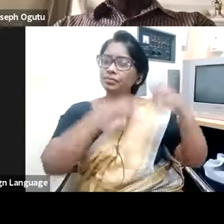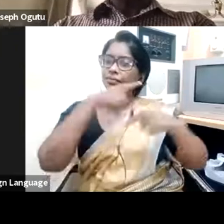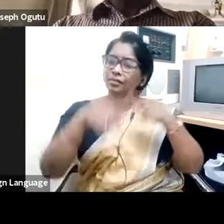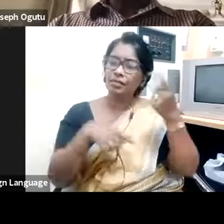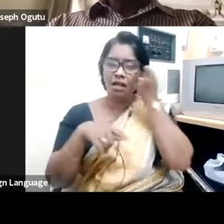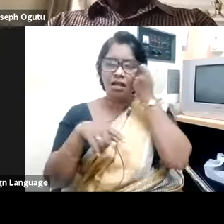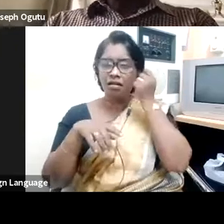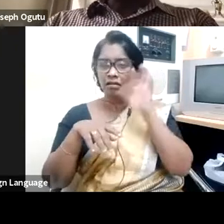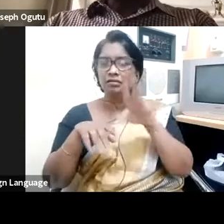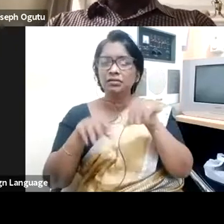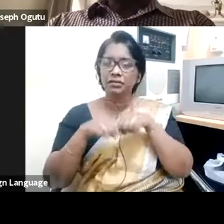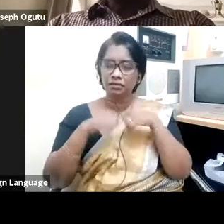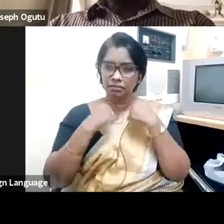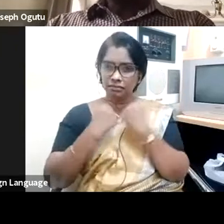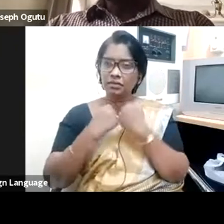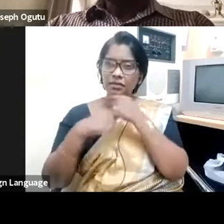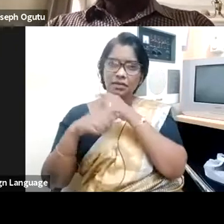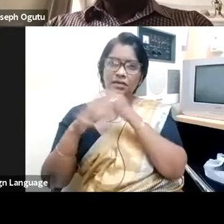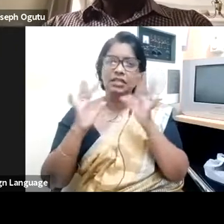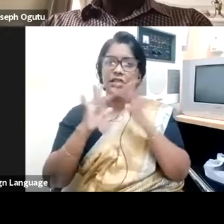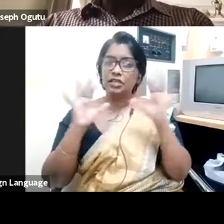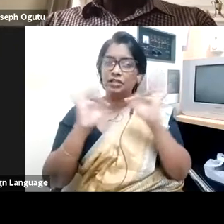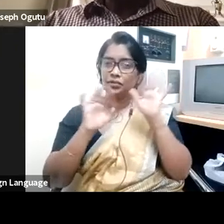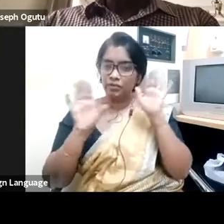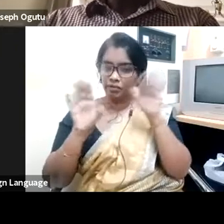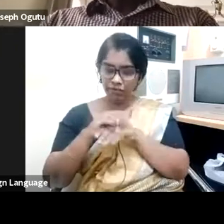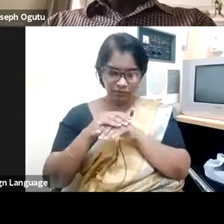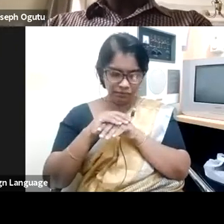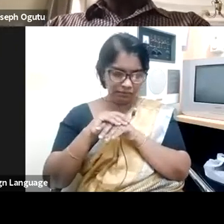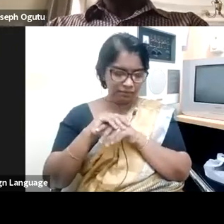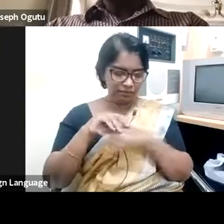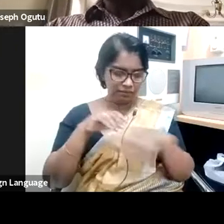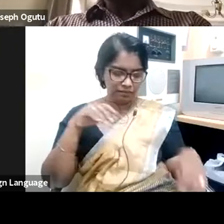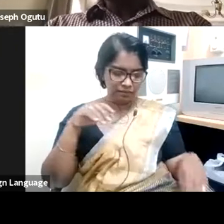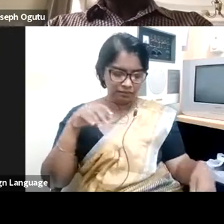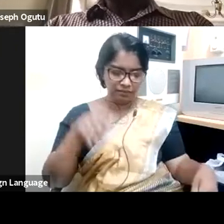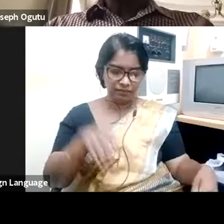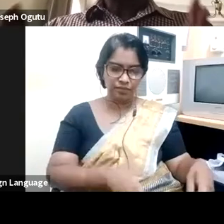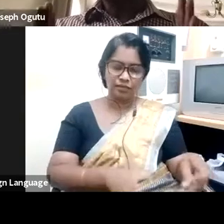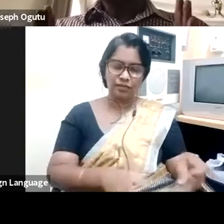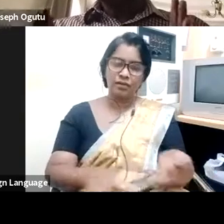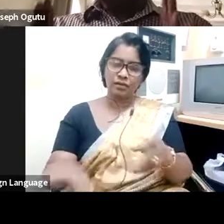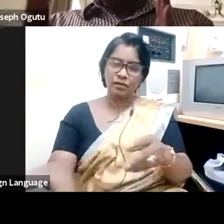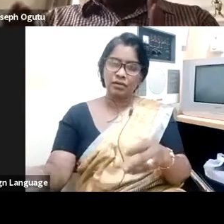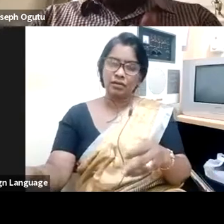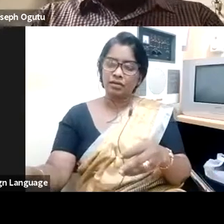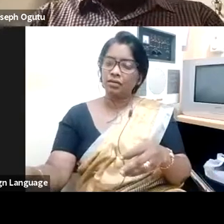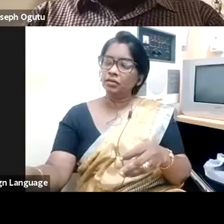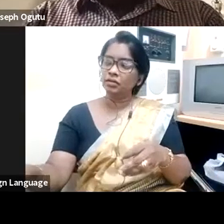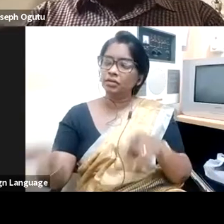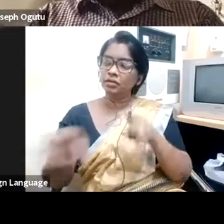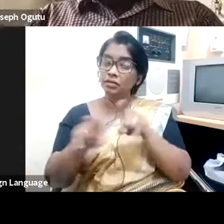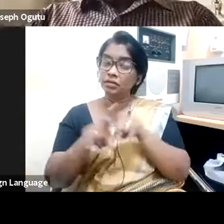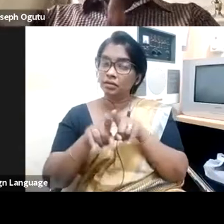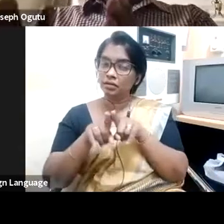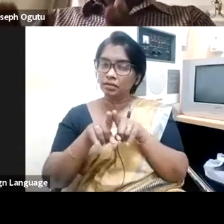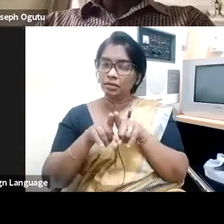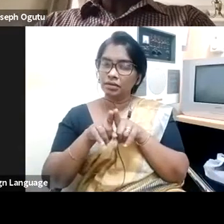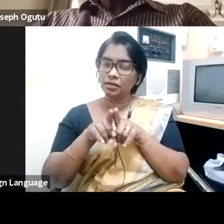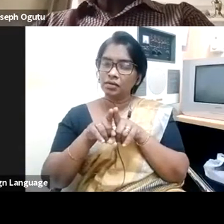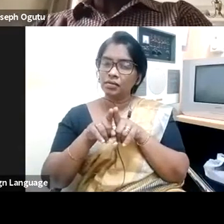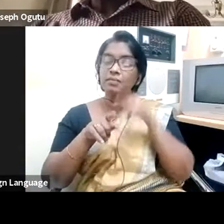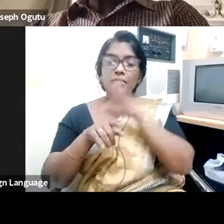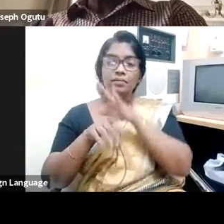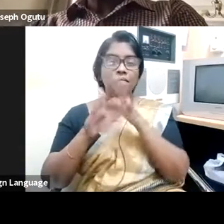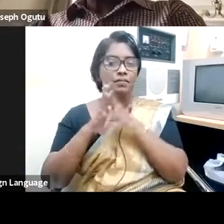So what happened is that because many people came into it, the